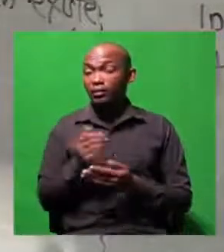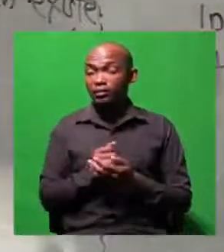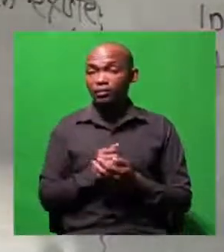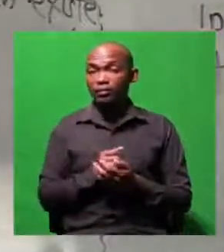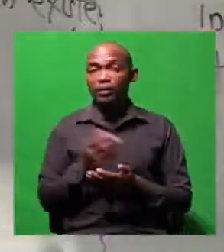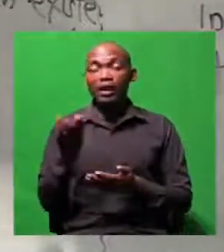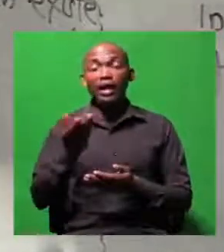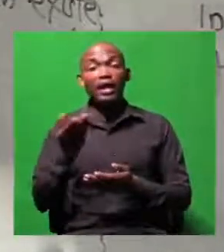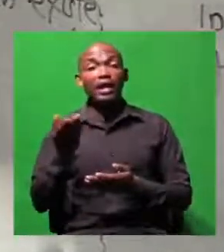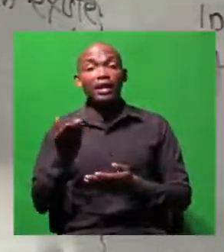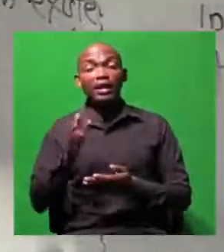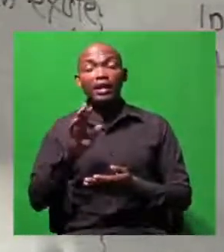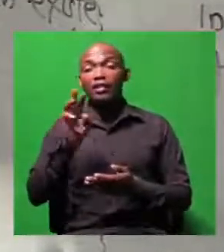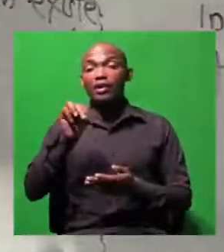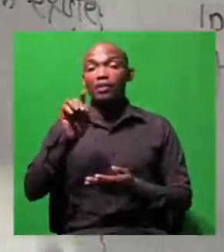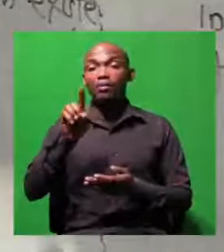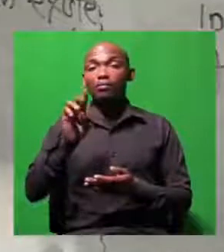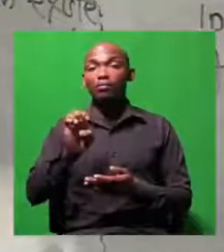than